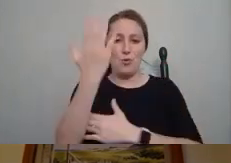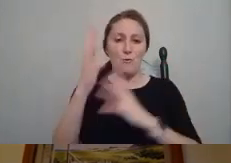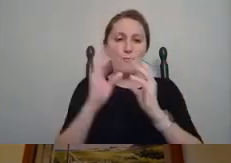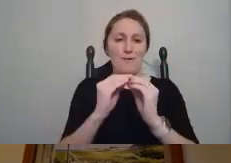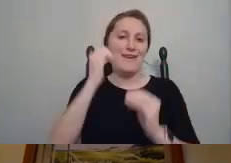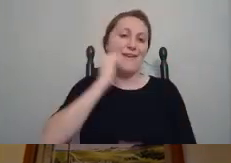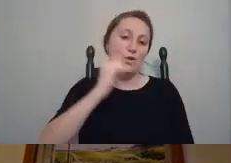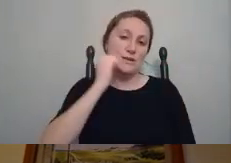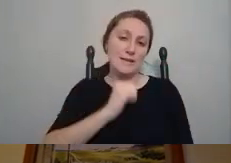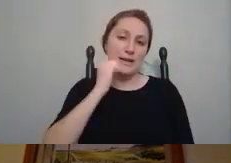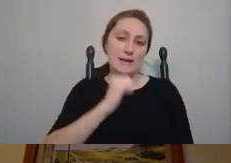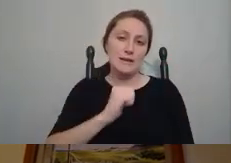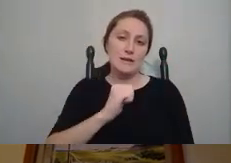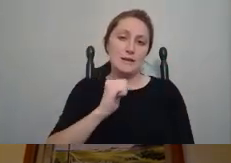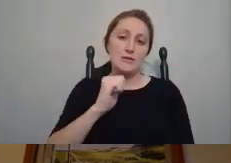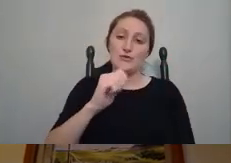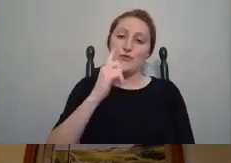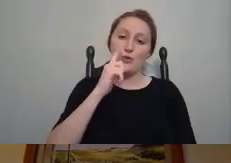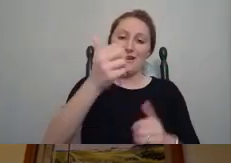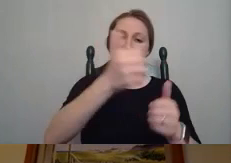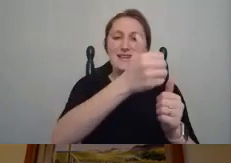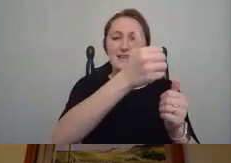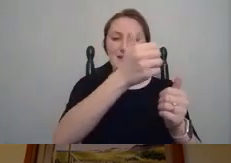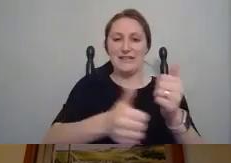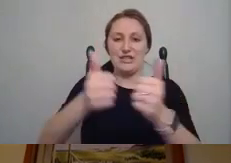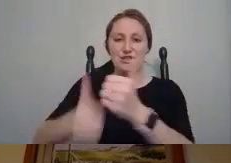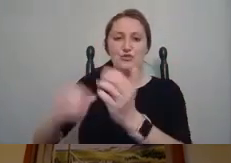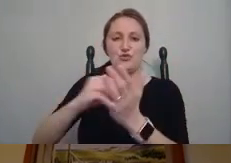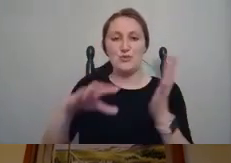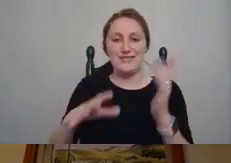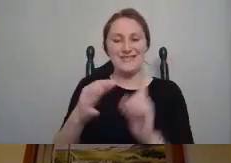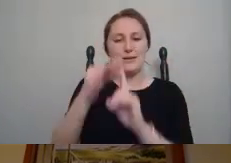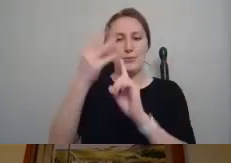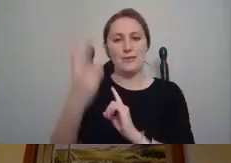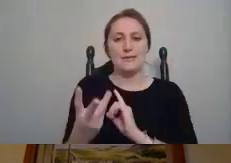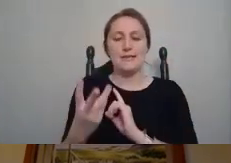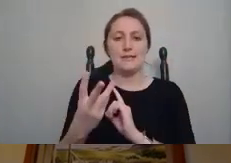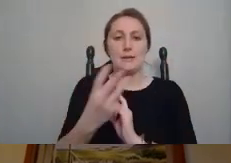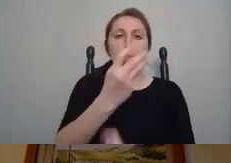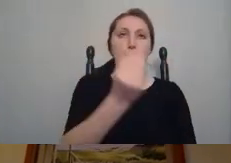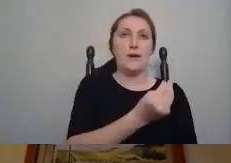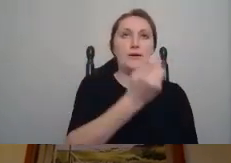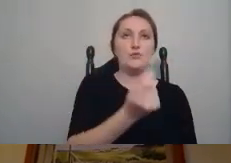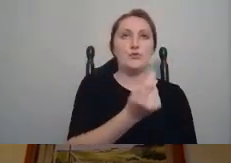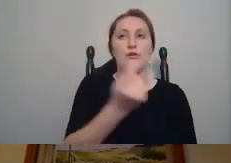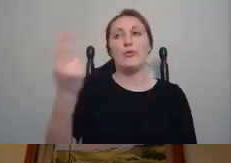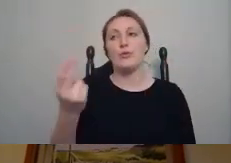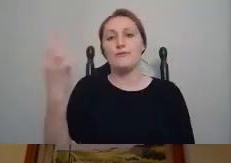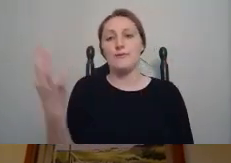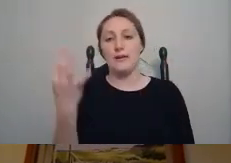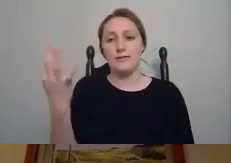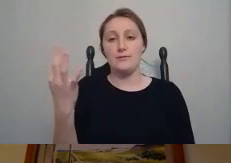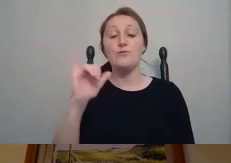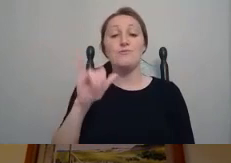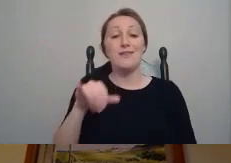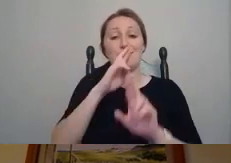day for every student, except Wednesdays, Monday, Tuesday, Thursday, Friday. So that's the responsive classroom structure